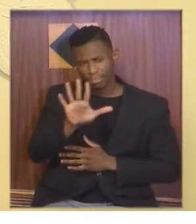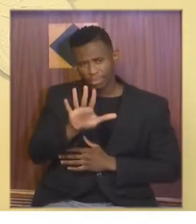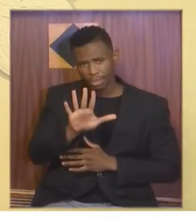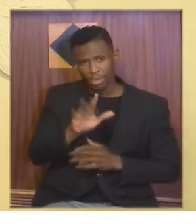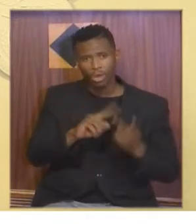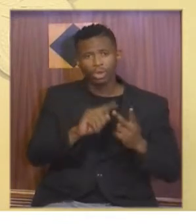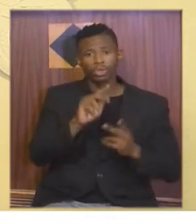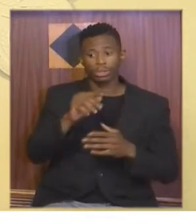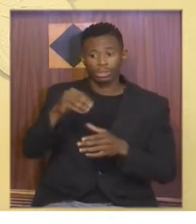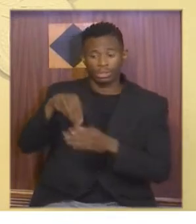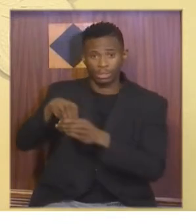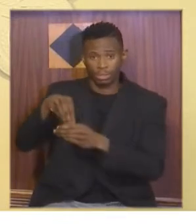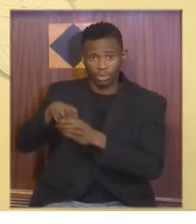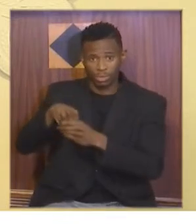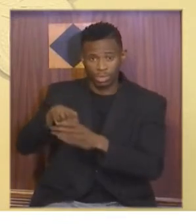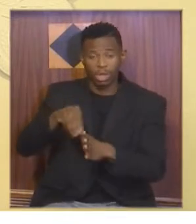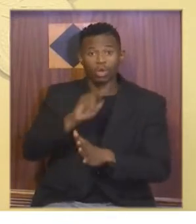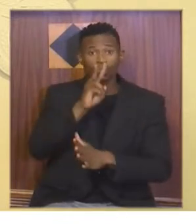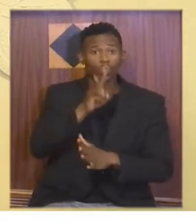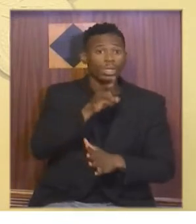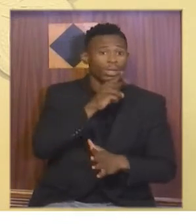2,000 people outdoors.